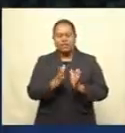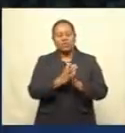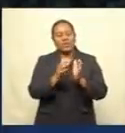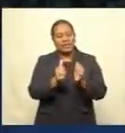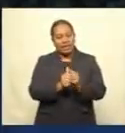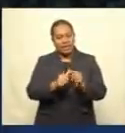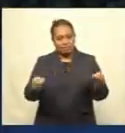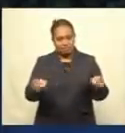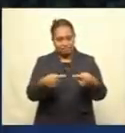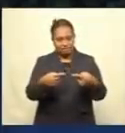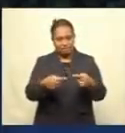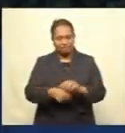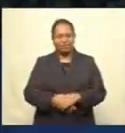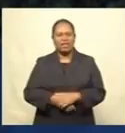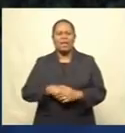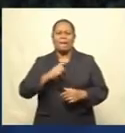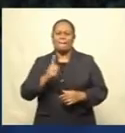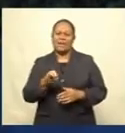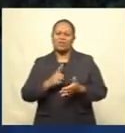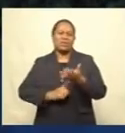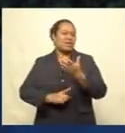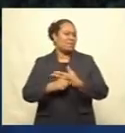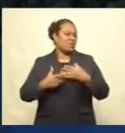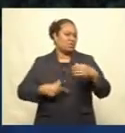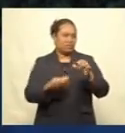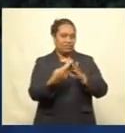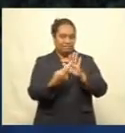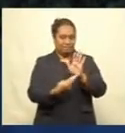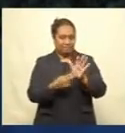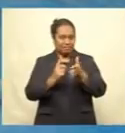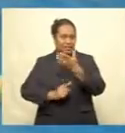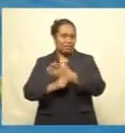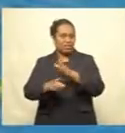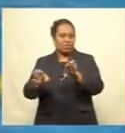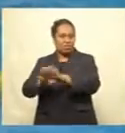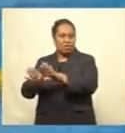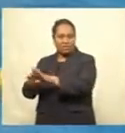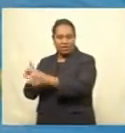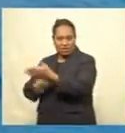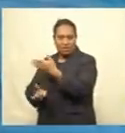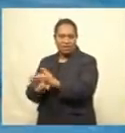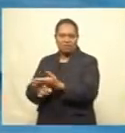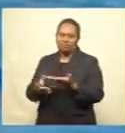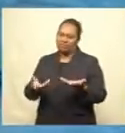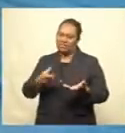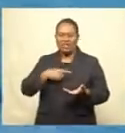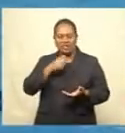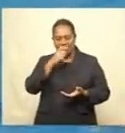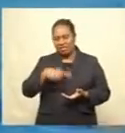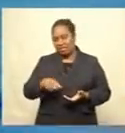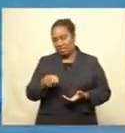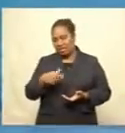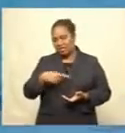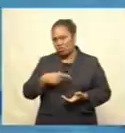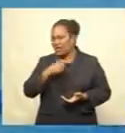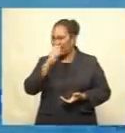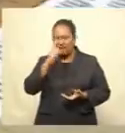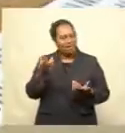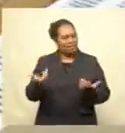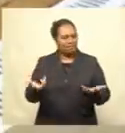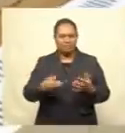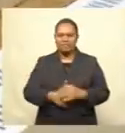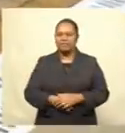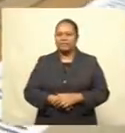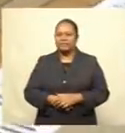lockdowns, it's highly likely it will not happen. So this is why I said again, we have communicated with Team